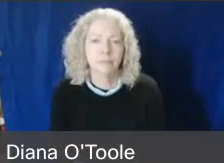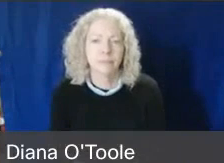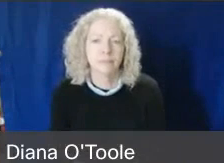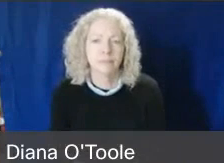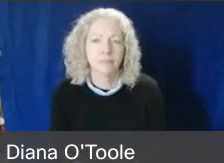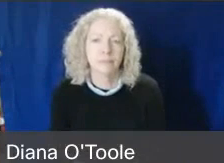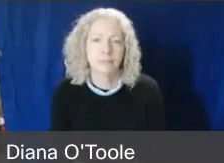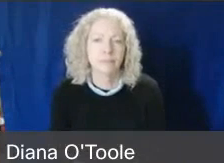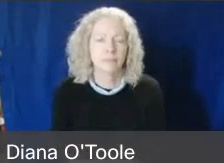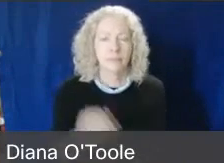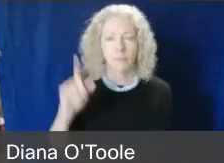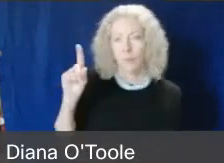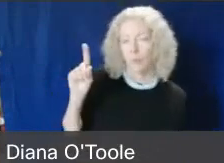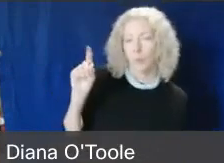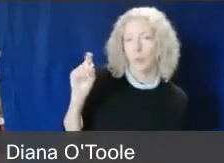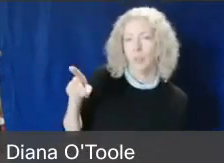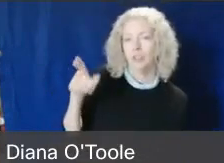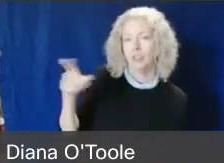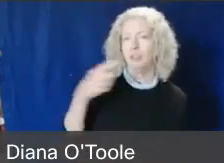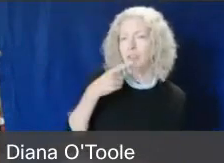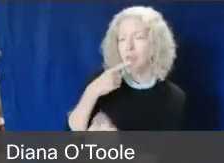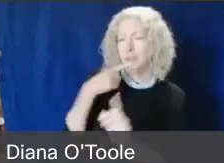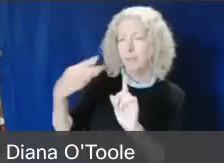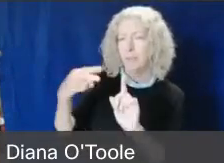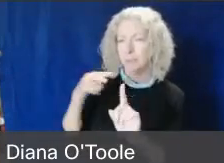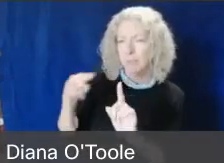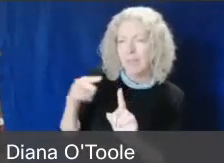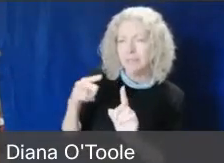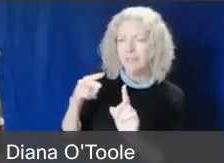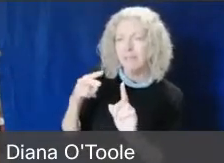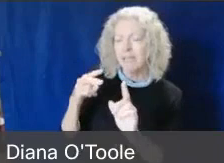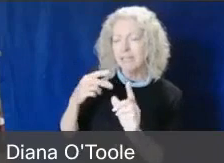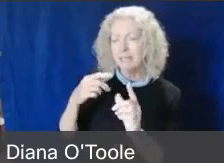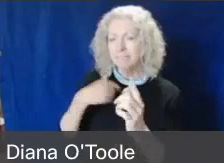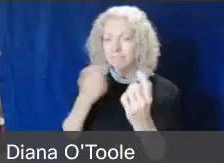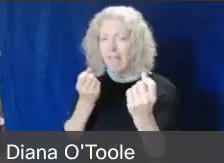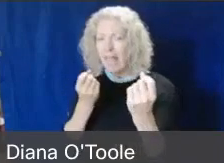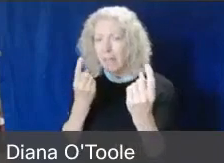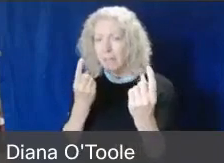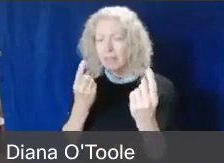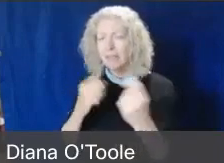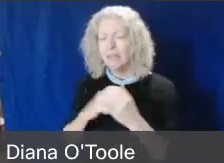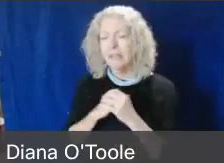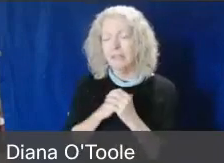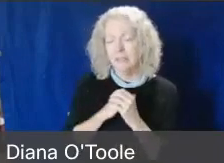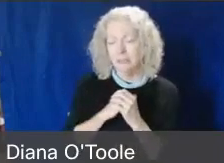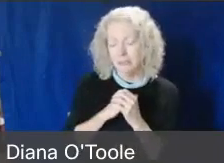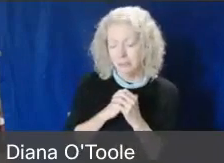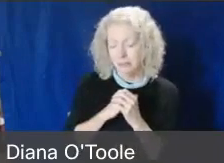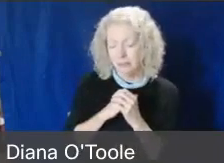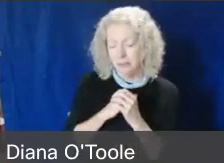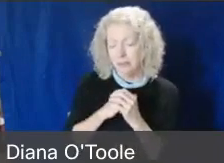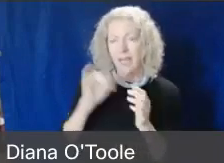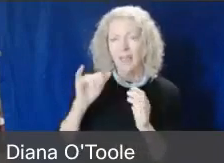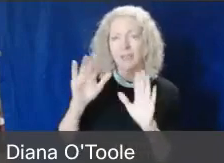Here's a question. You mentioned perspective and empathy, and one of the solutions is training the police, and that is wonderful. However, one of the